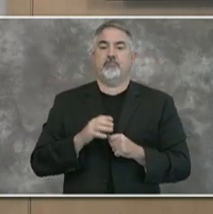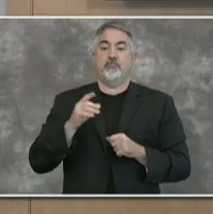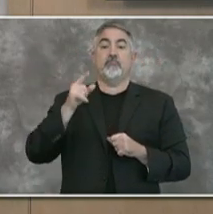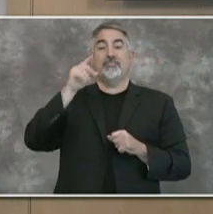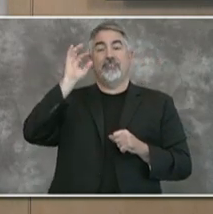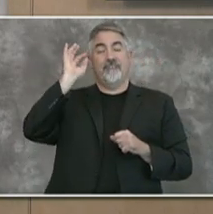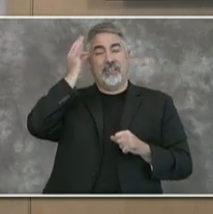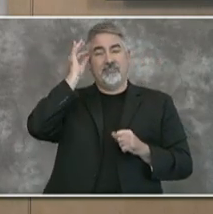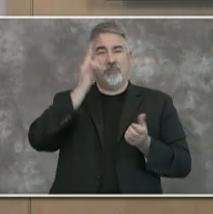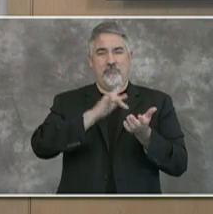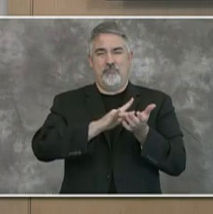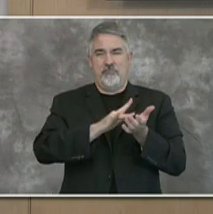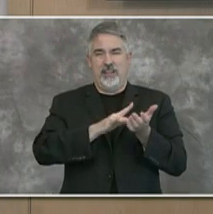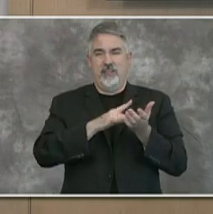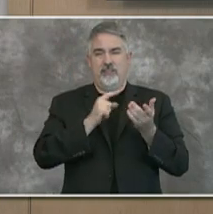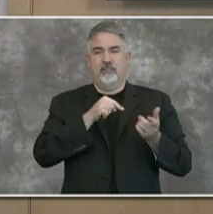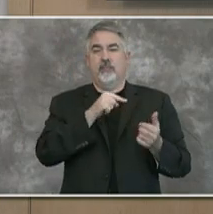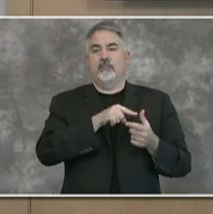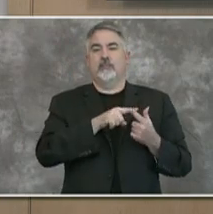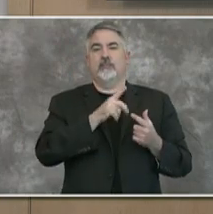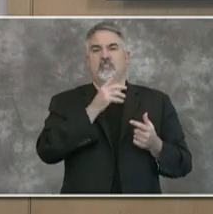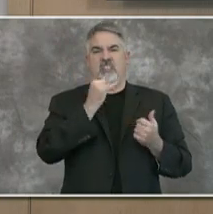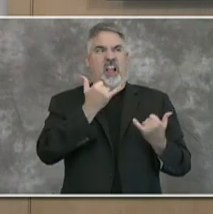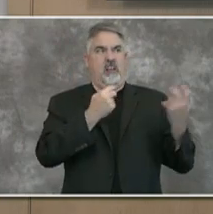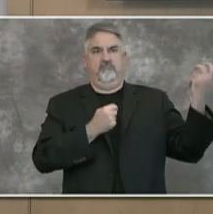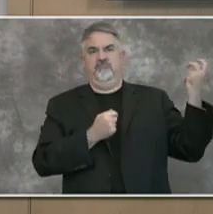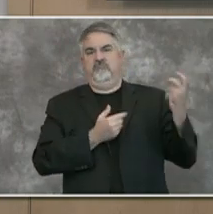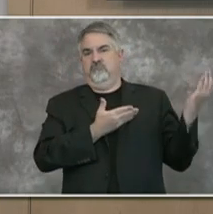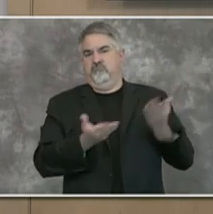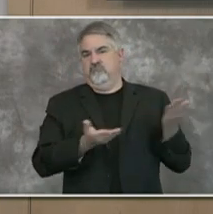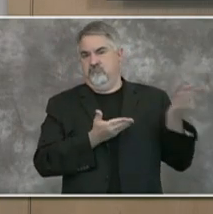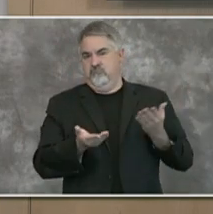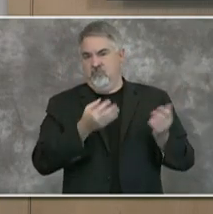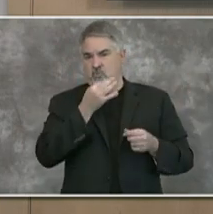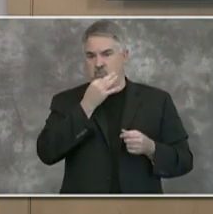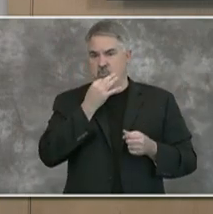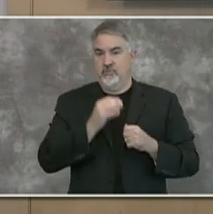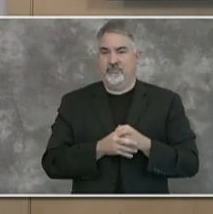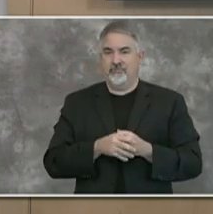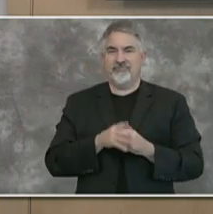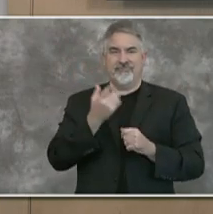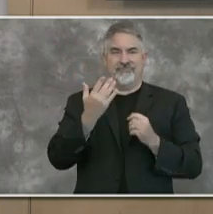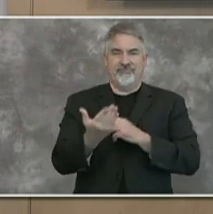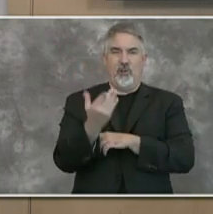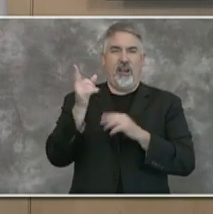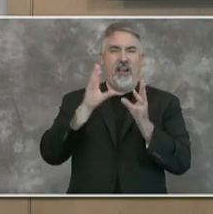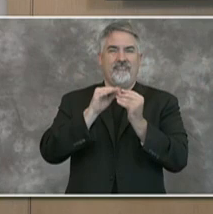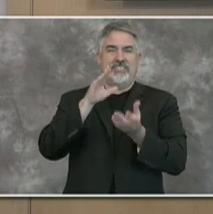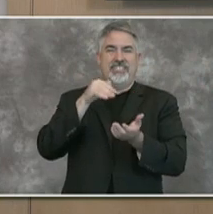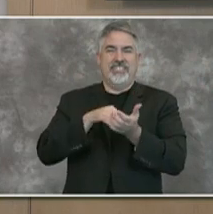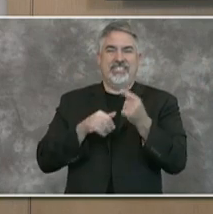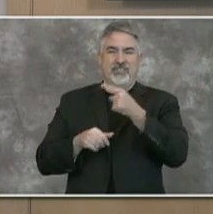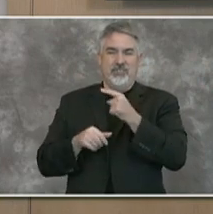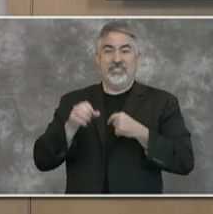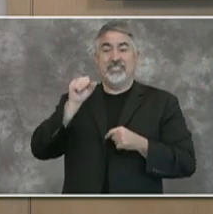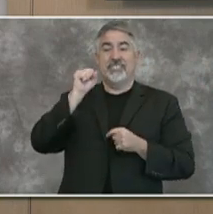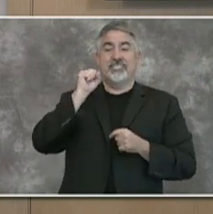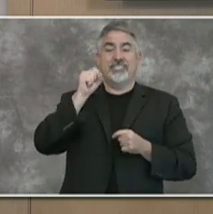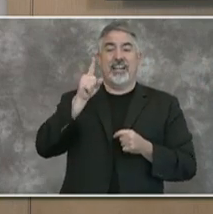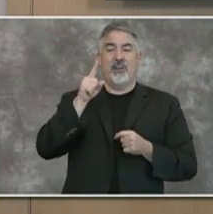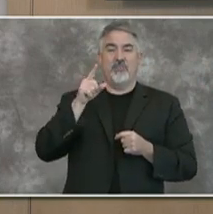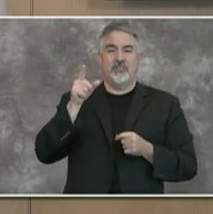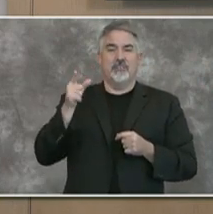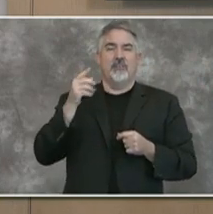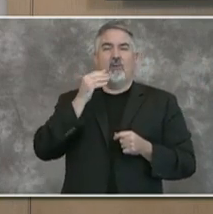the way. Additionally, this morning at the Convention Center, City of San Diego Regional Task Force on Homelessness, in partnership with the County